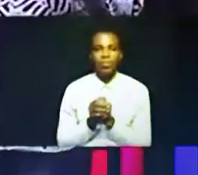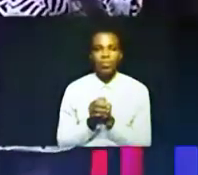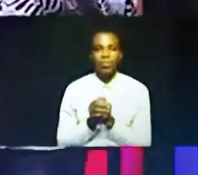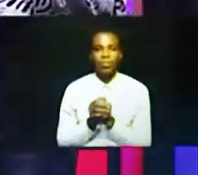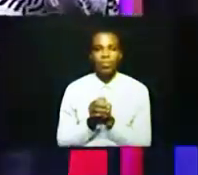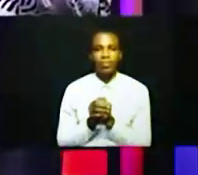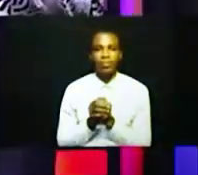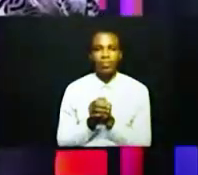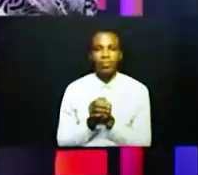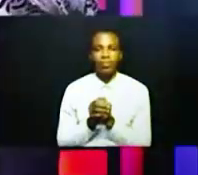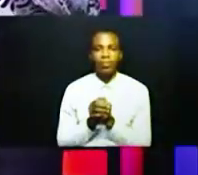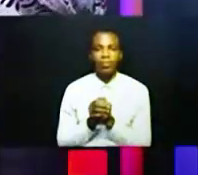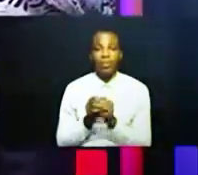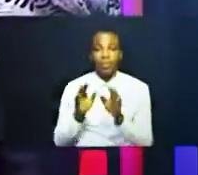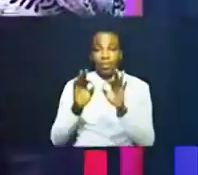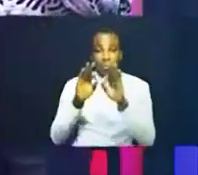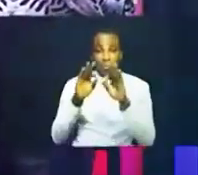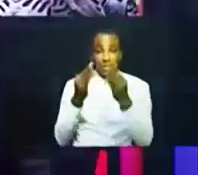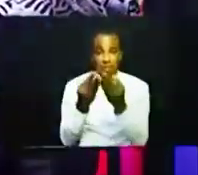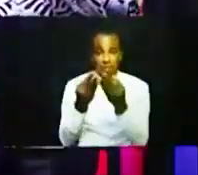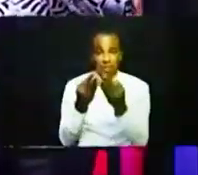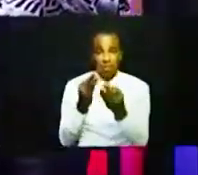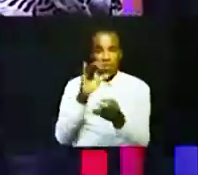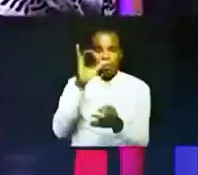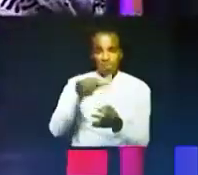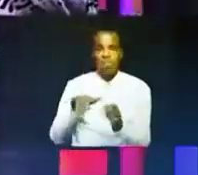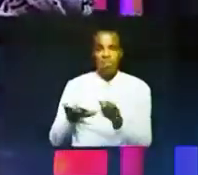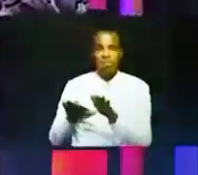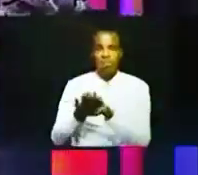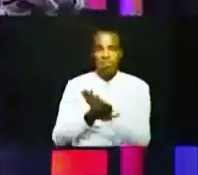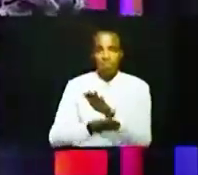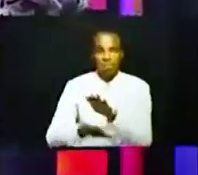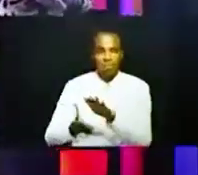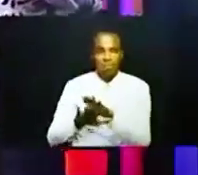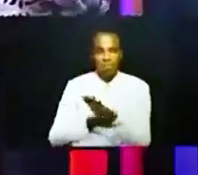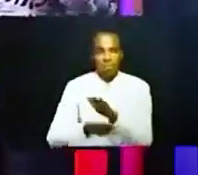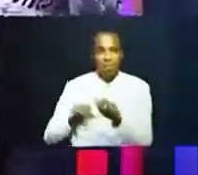the family is the base of the